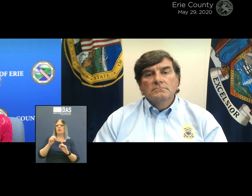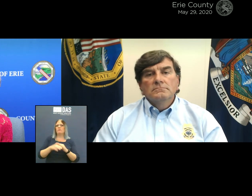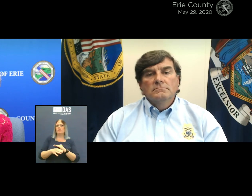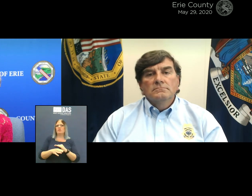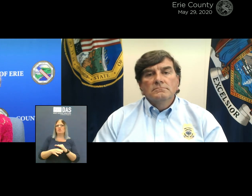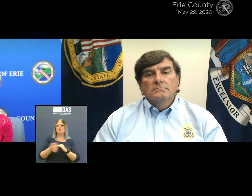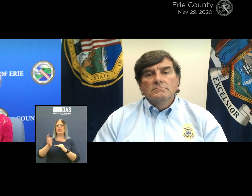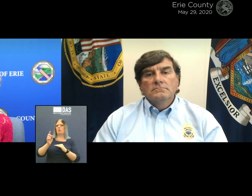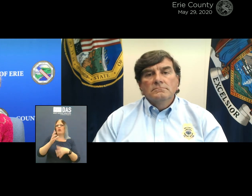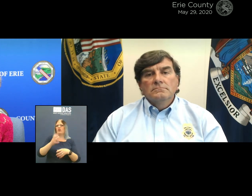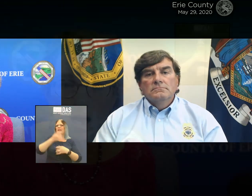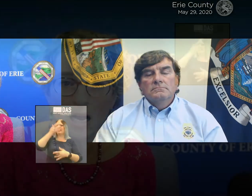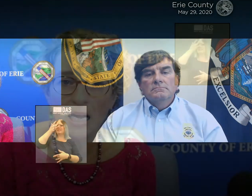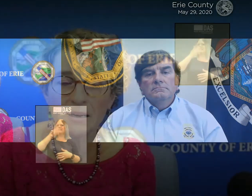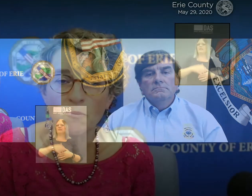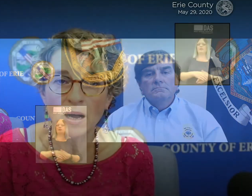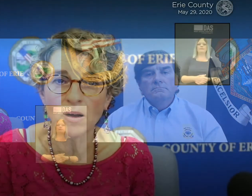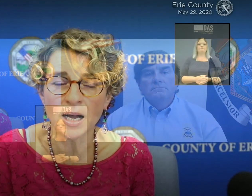people are getting sick? Do you know?